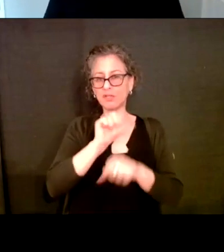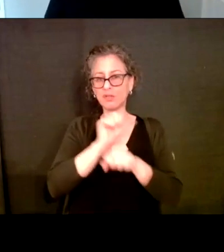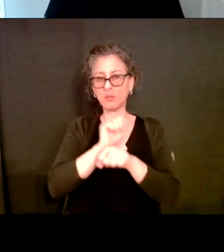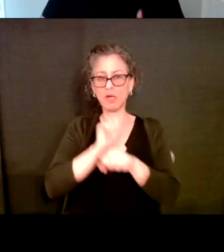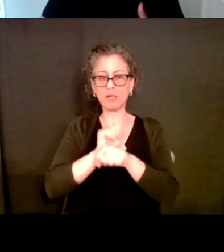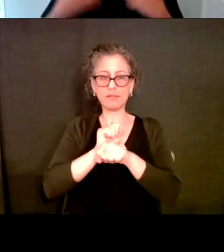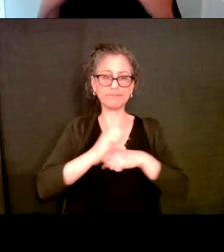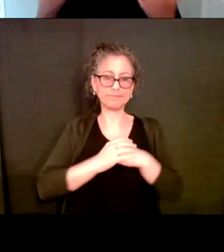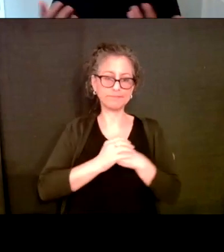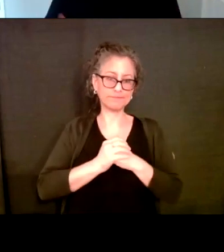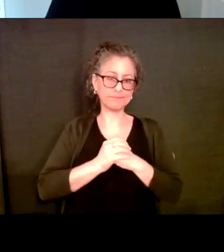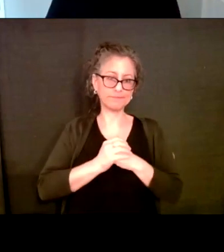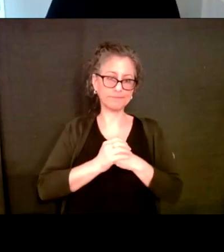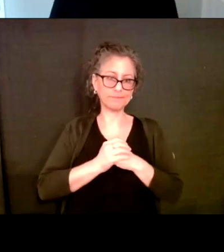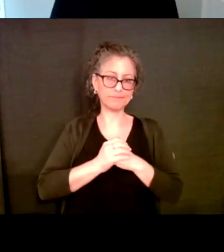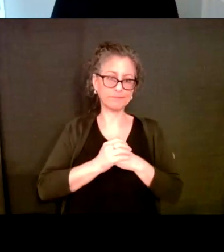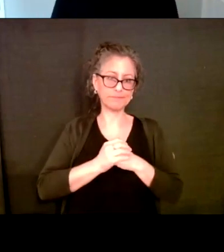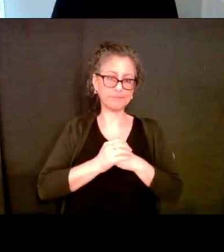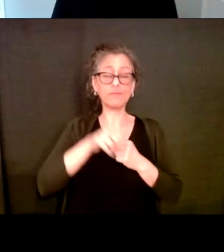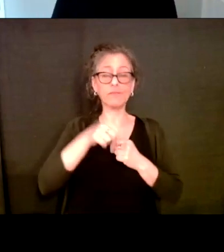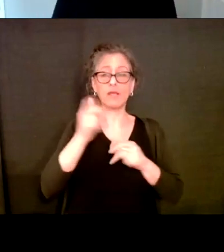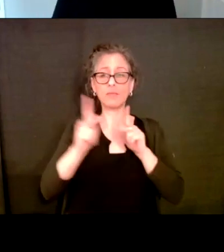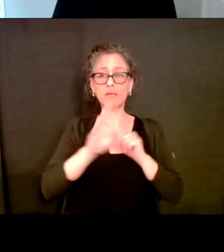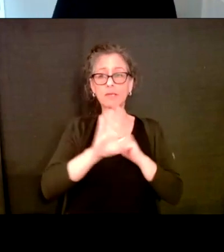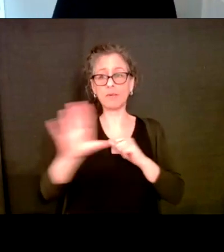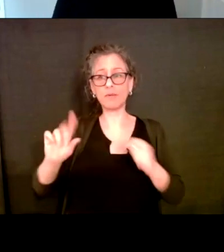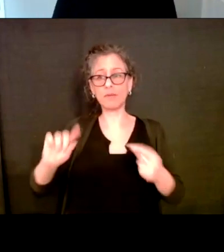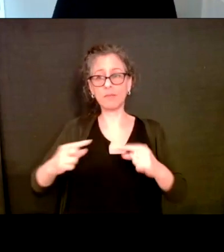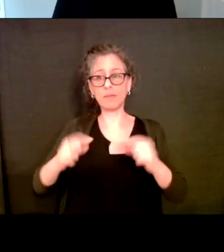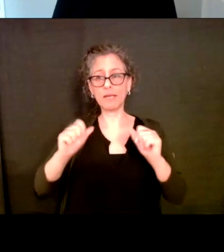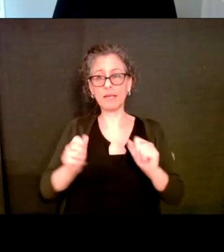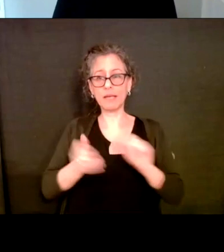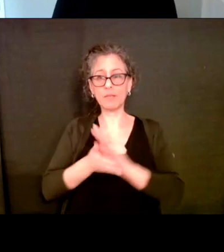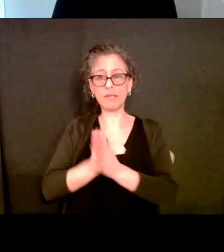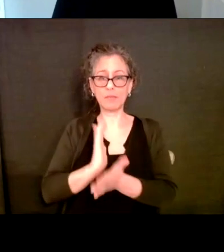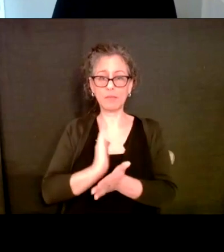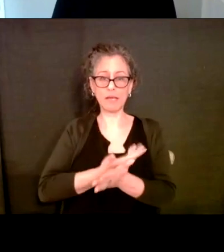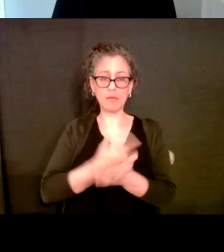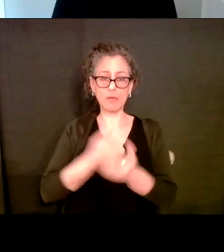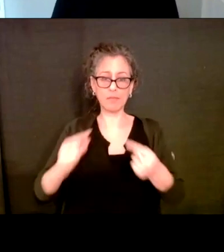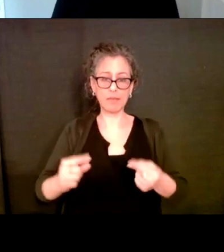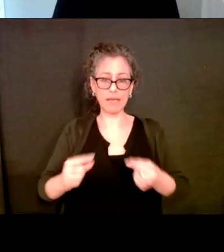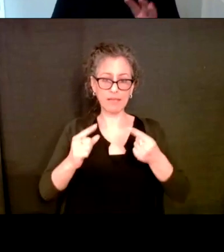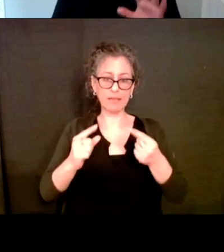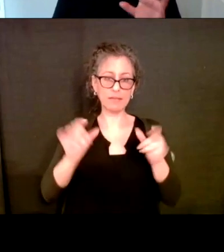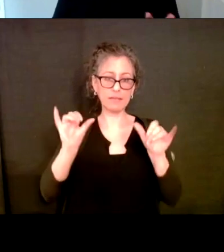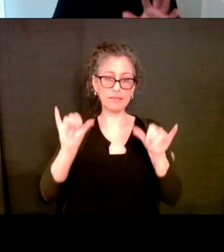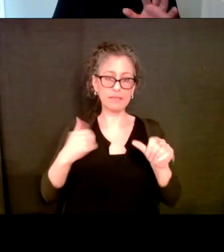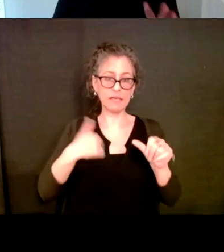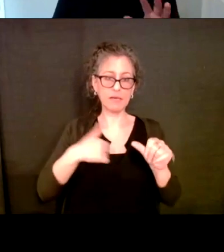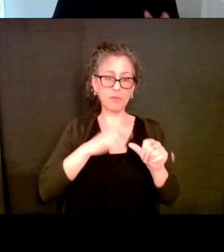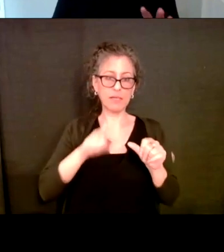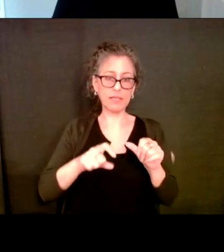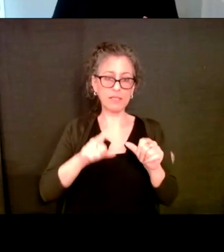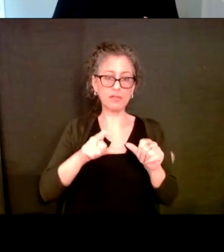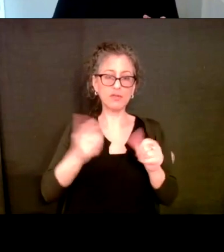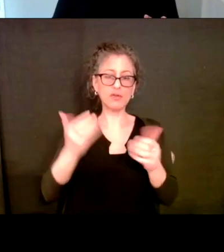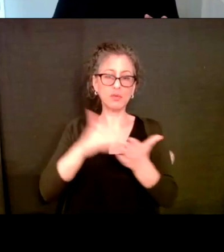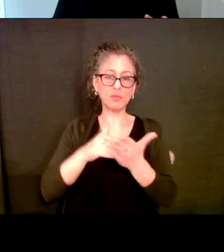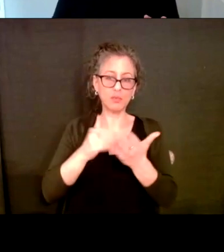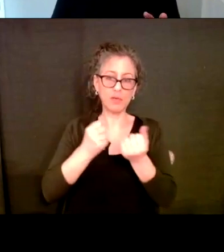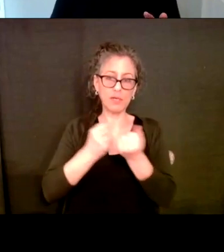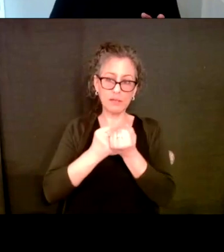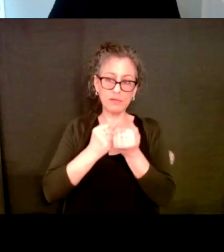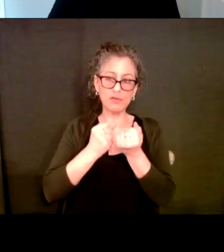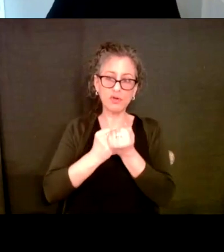And ultimately, others' pain can become our own pain. And just as much as we need to reassure people that have experienced